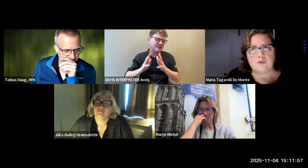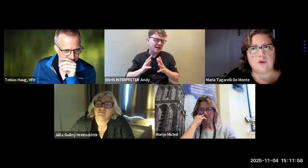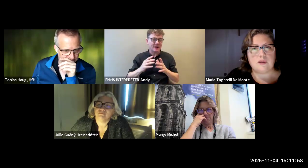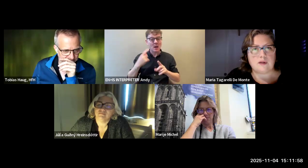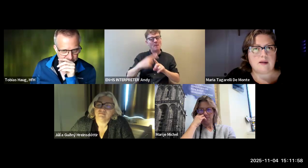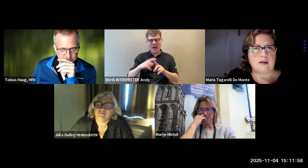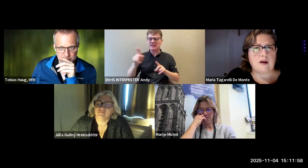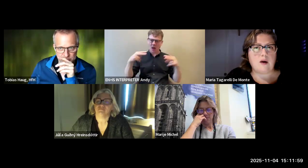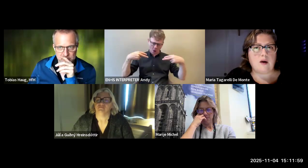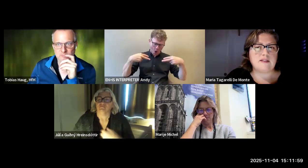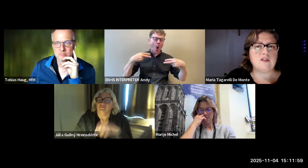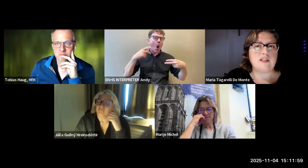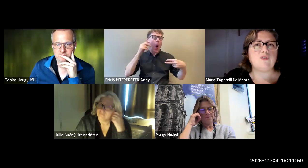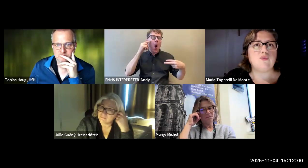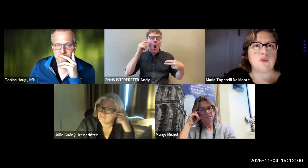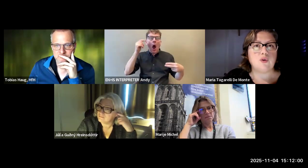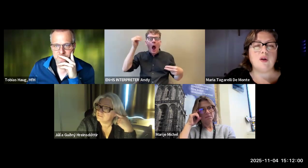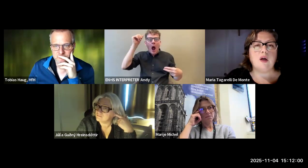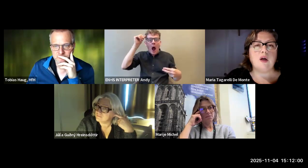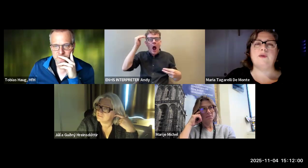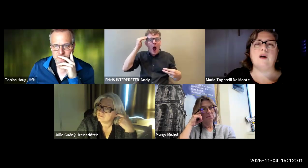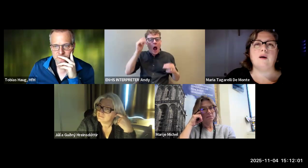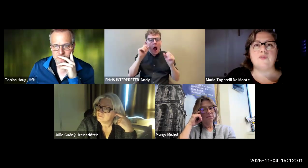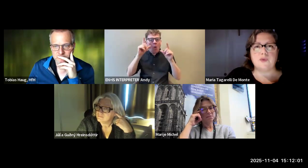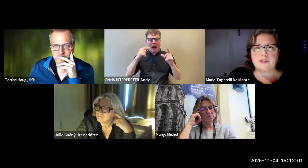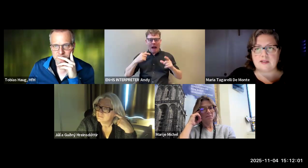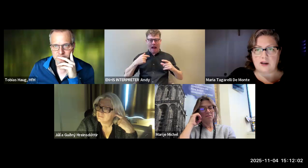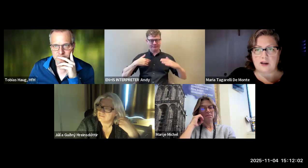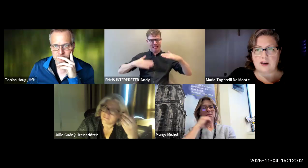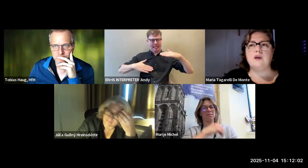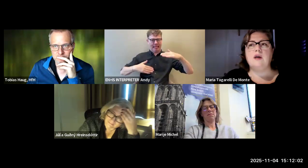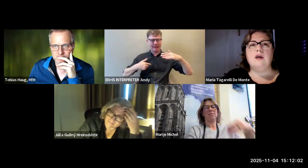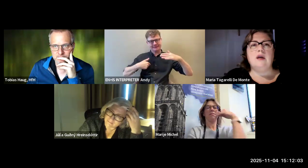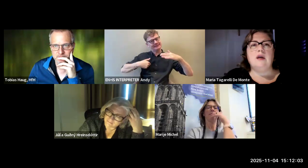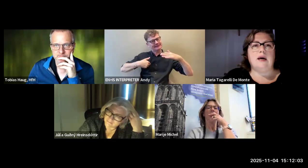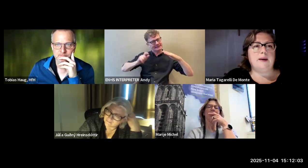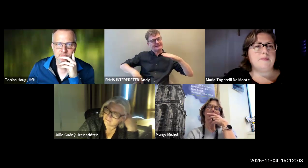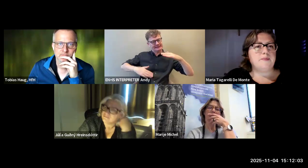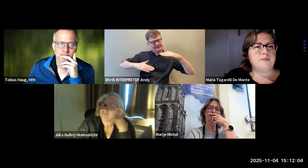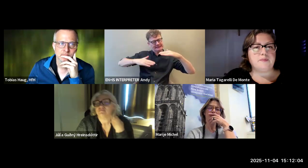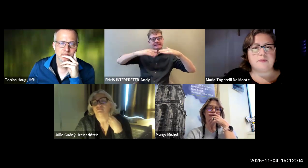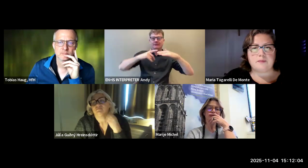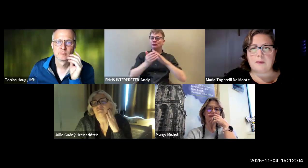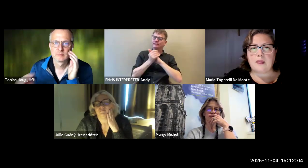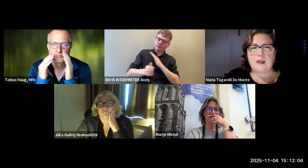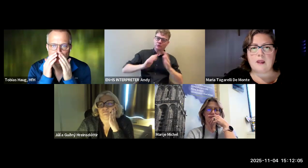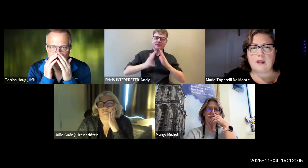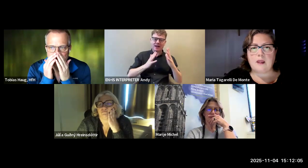still lack to learn, how much they still need to learn to become fluent signers.